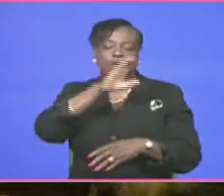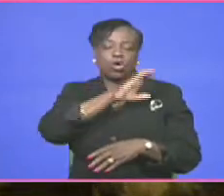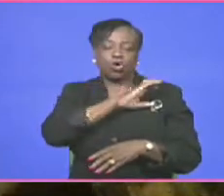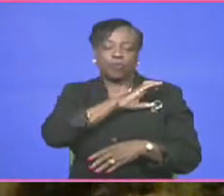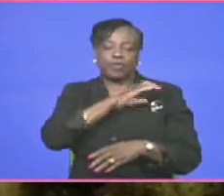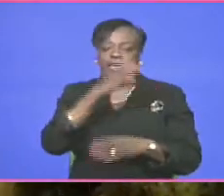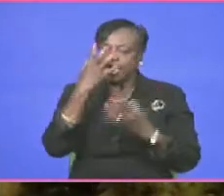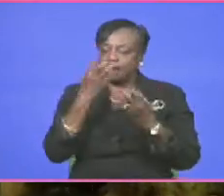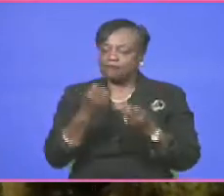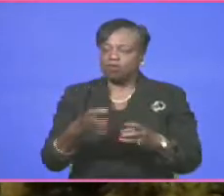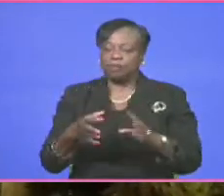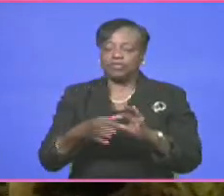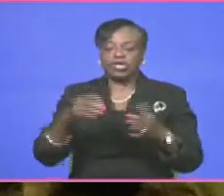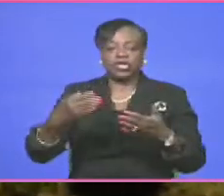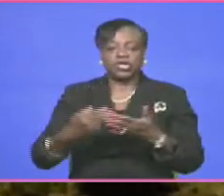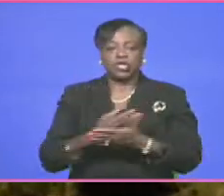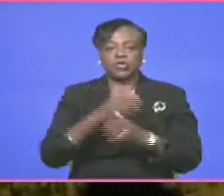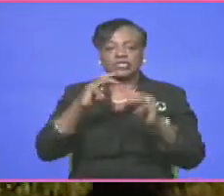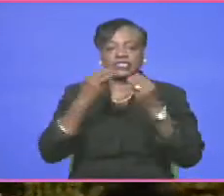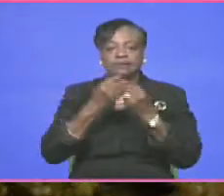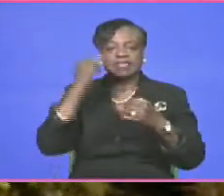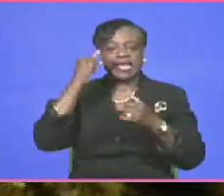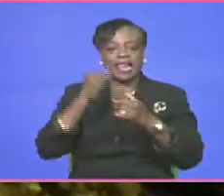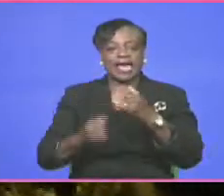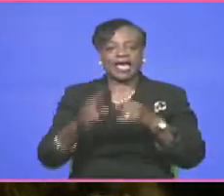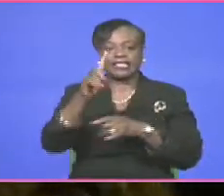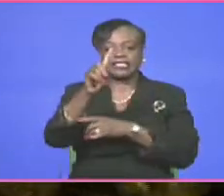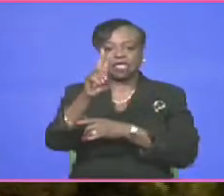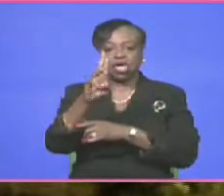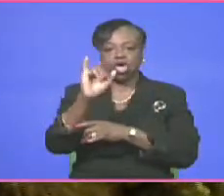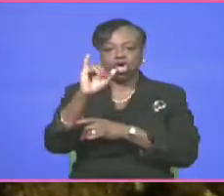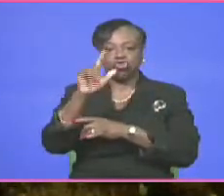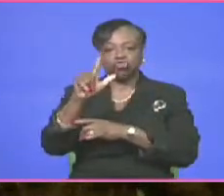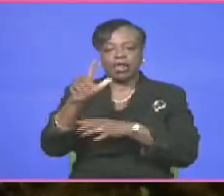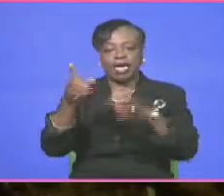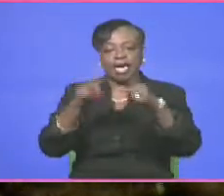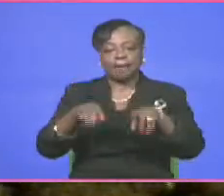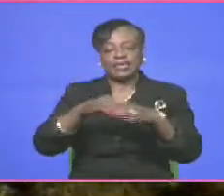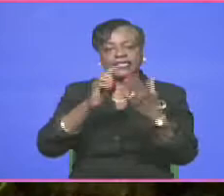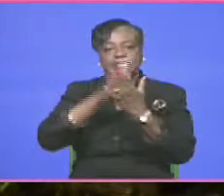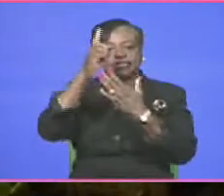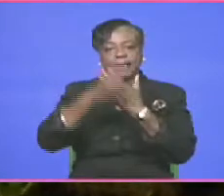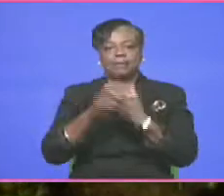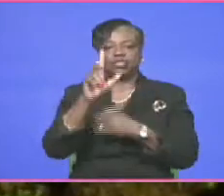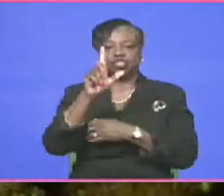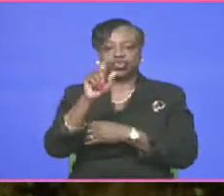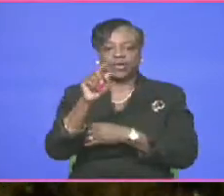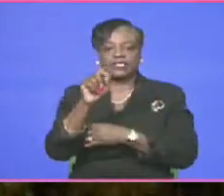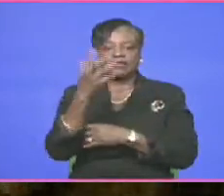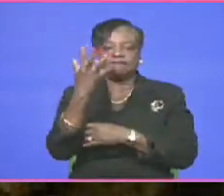news team that the last emergency drill exercise at LPIA took place in